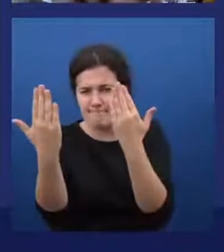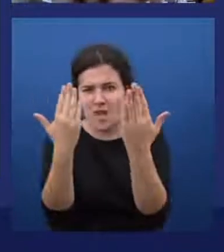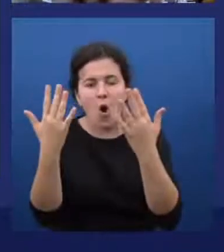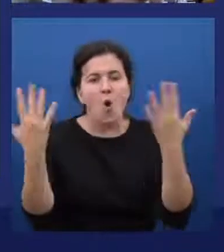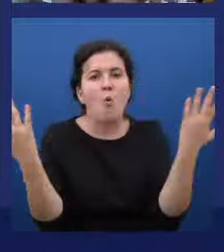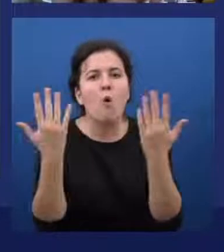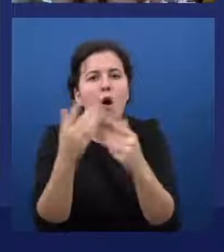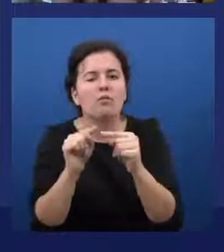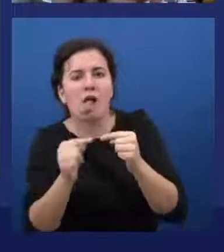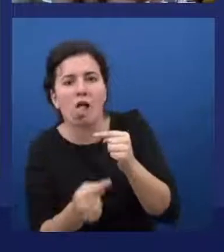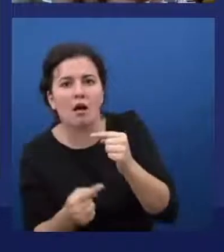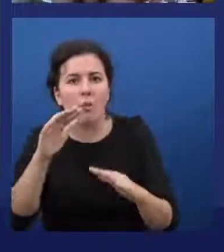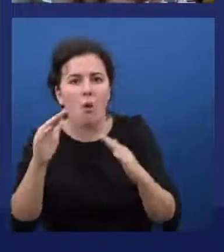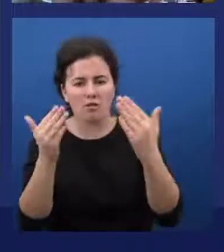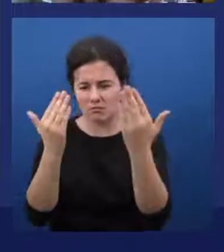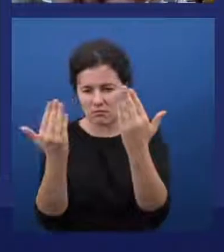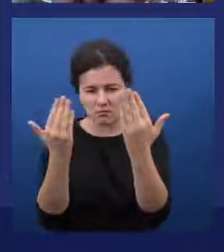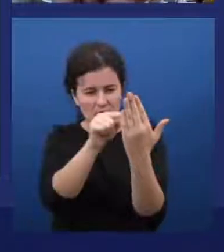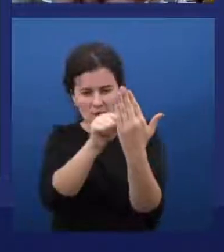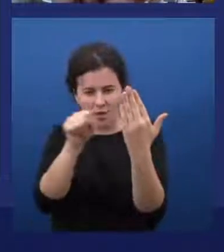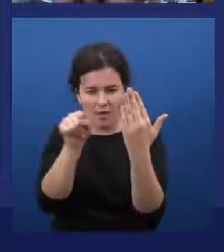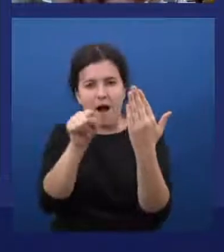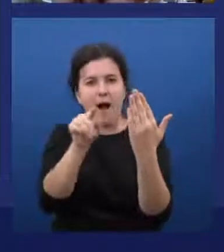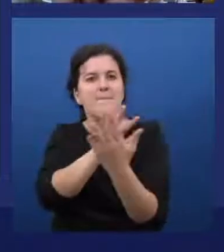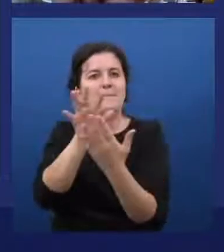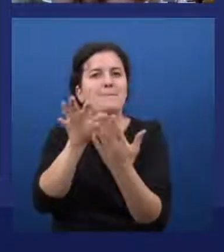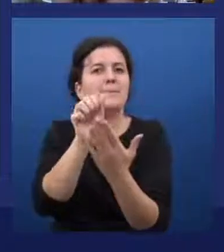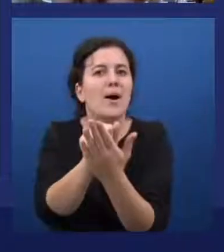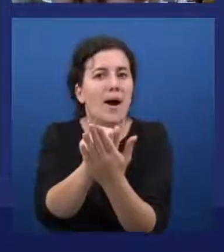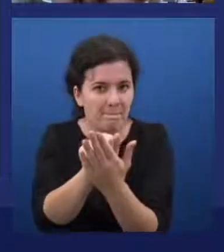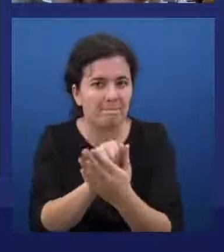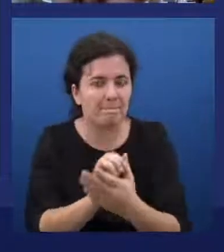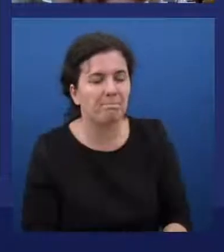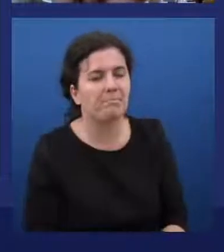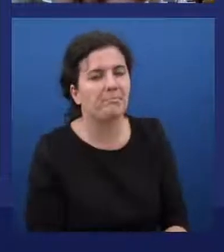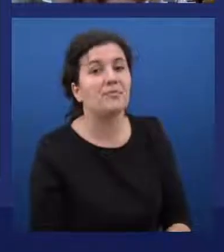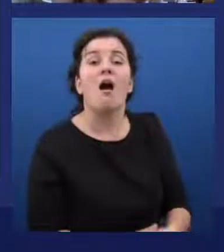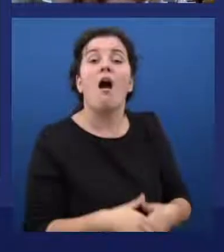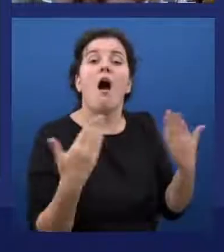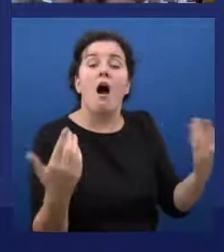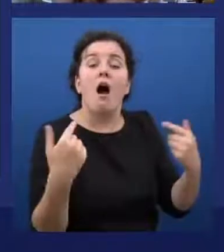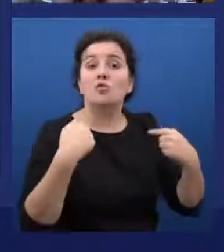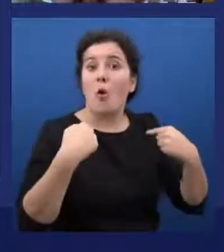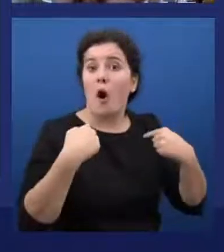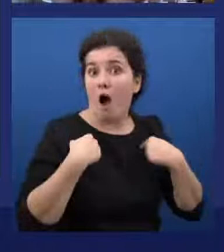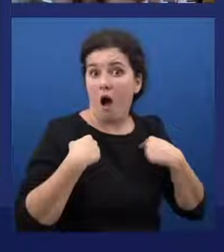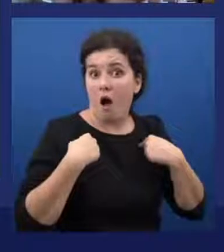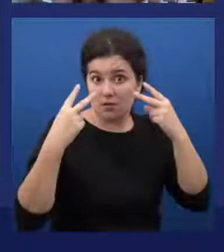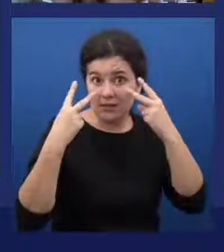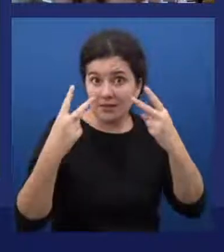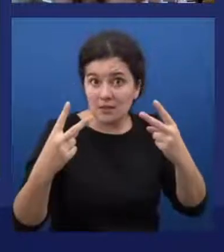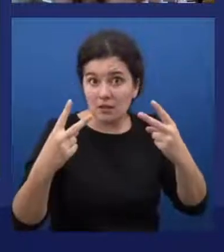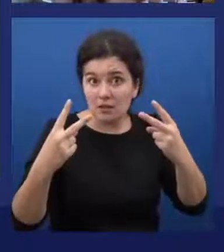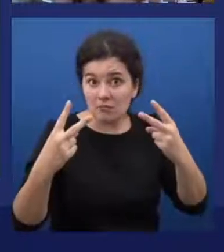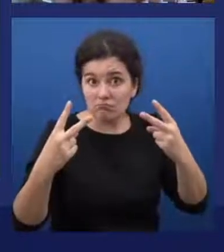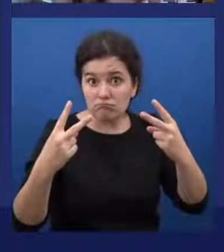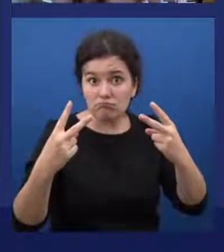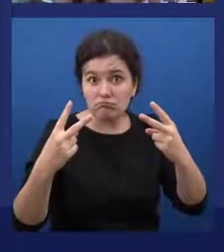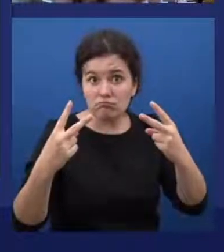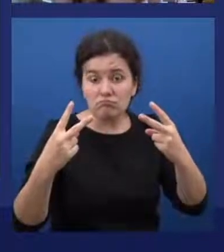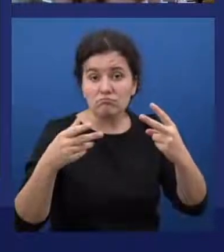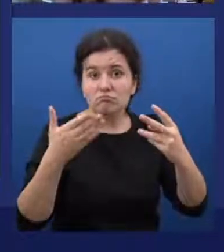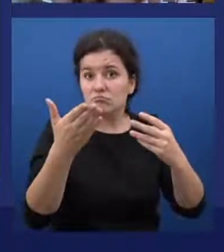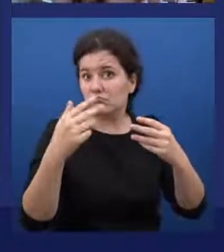And what could we do? So, for example, if I were to get these anomalies, can I use something like Azure Functions